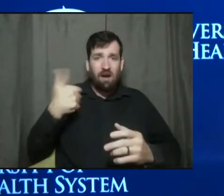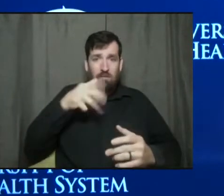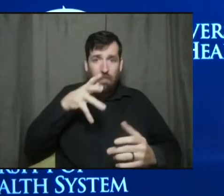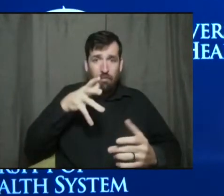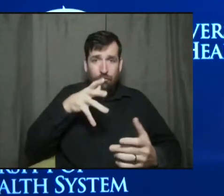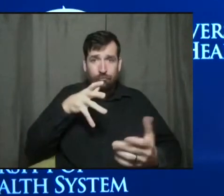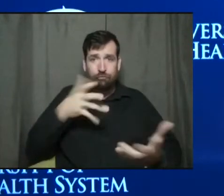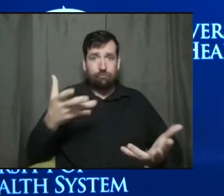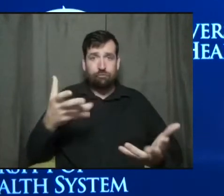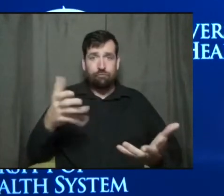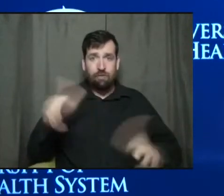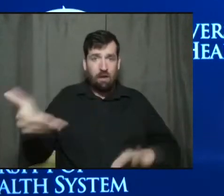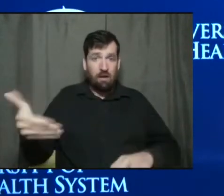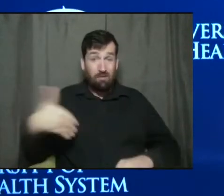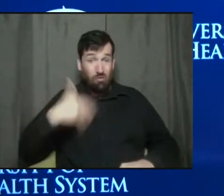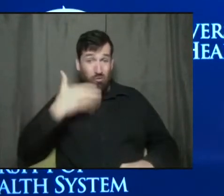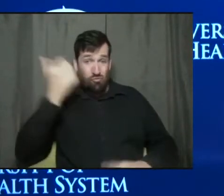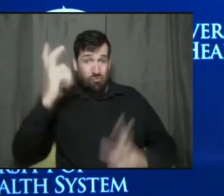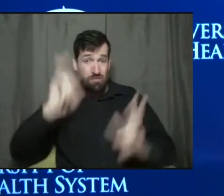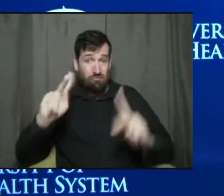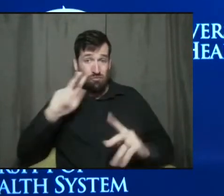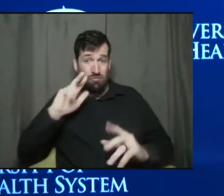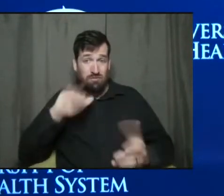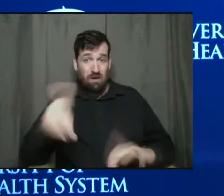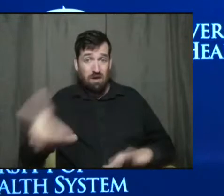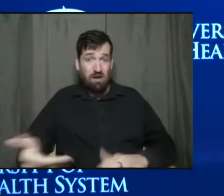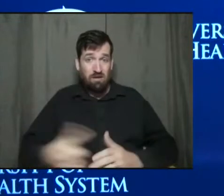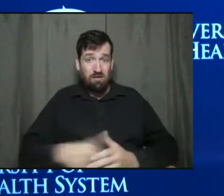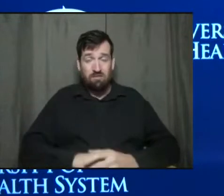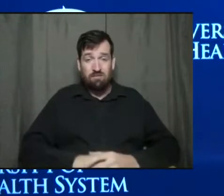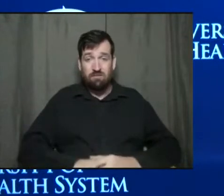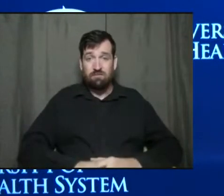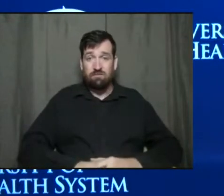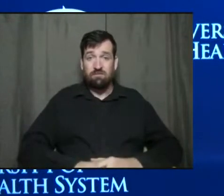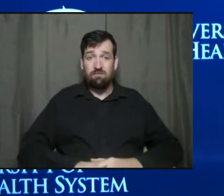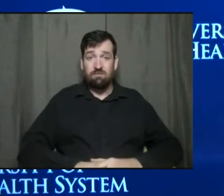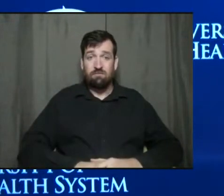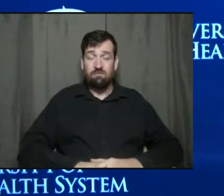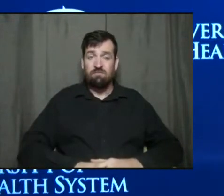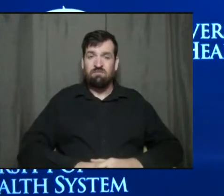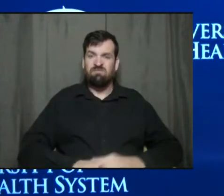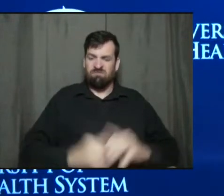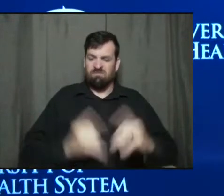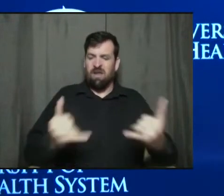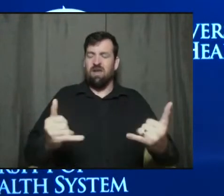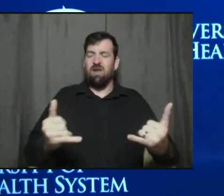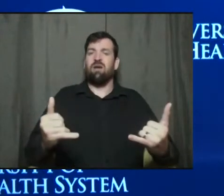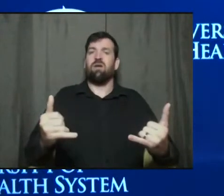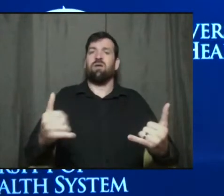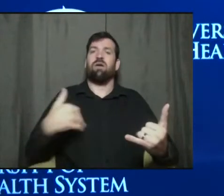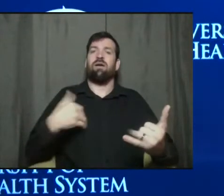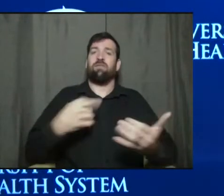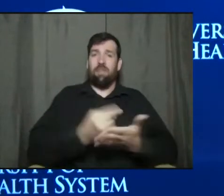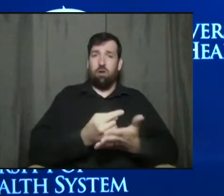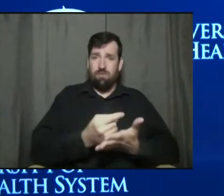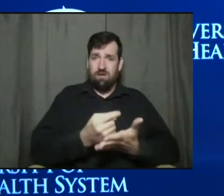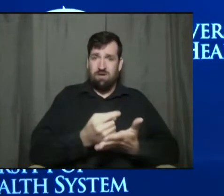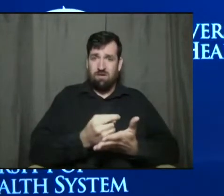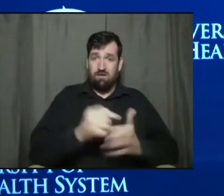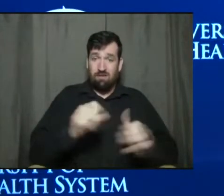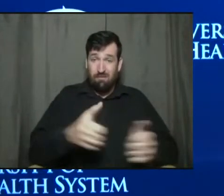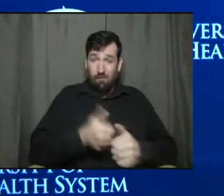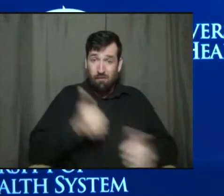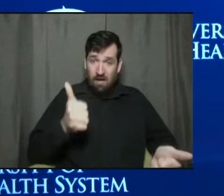I've watched older folks die. And to think that there's a therapy now that can prevent that, and to help